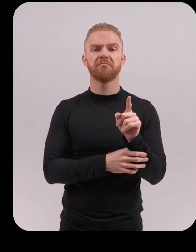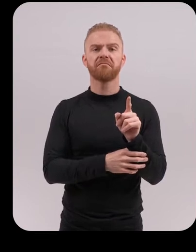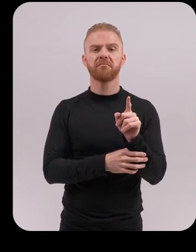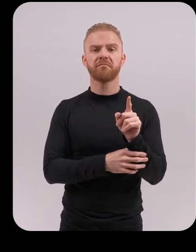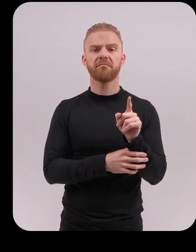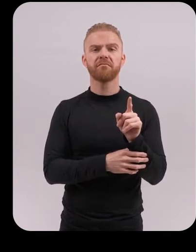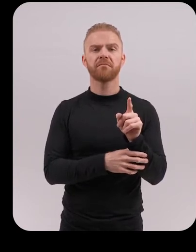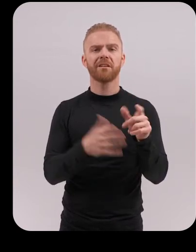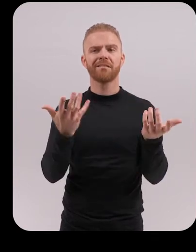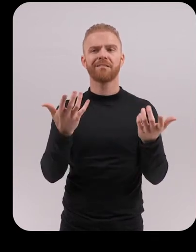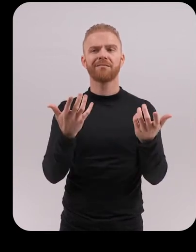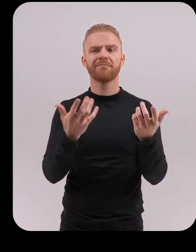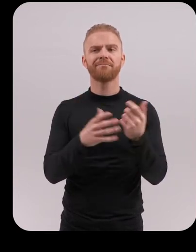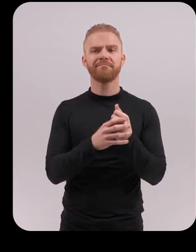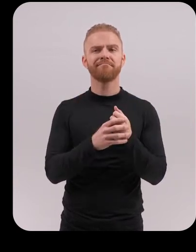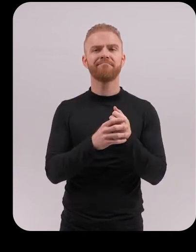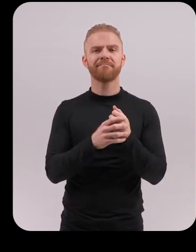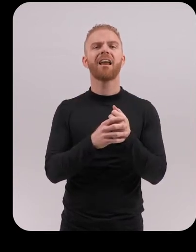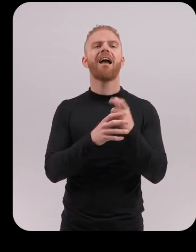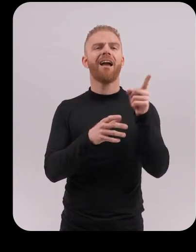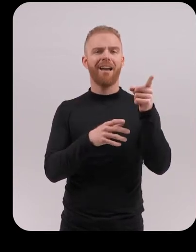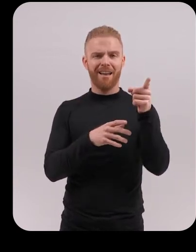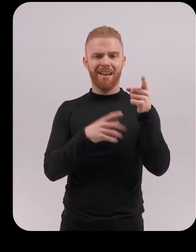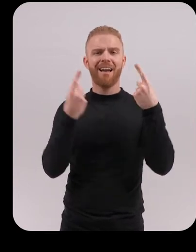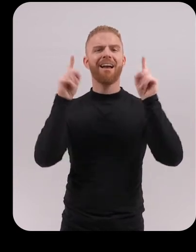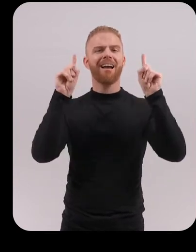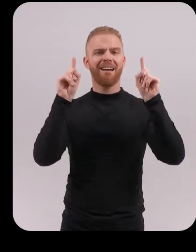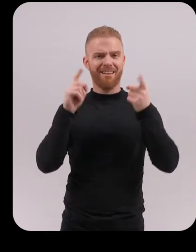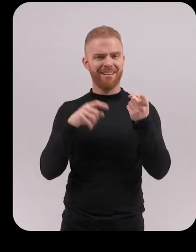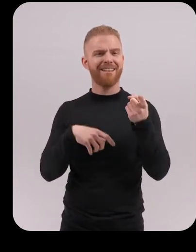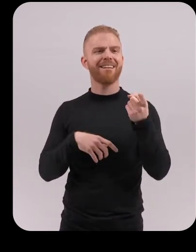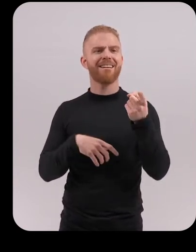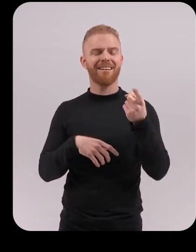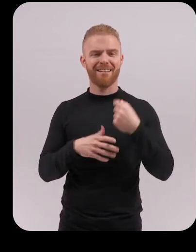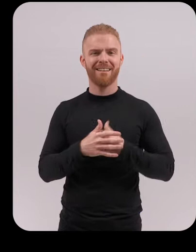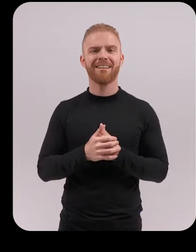Of course, there we go. And there we go.